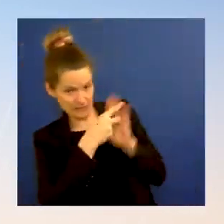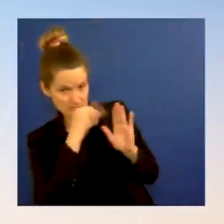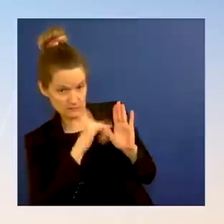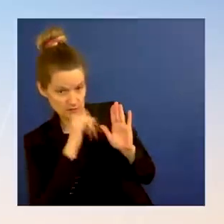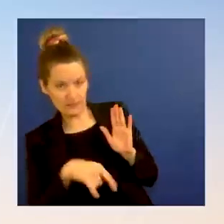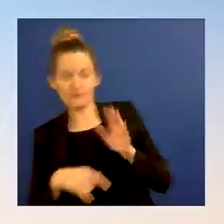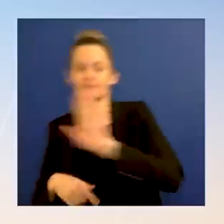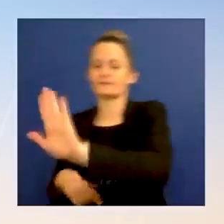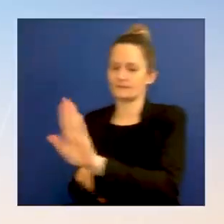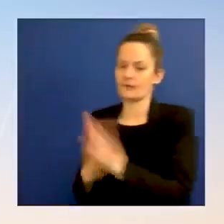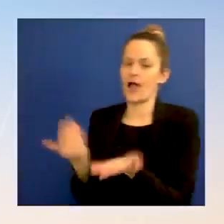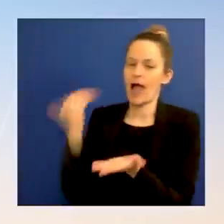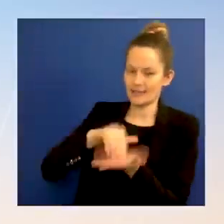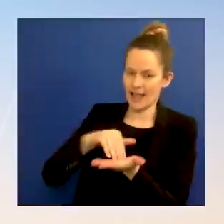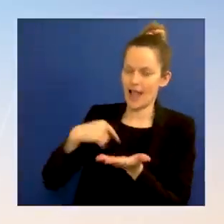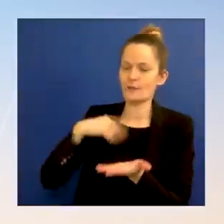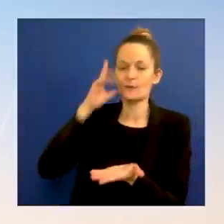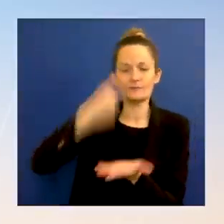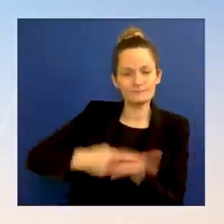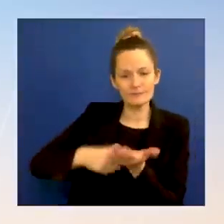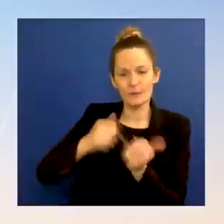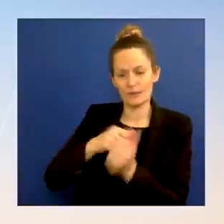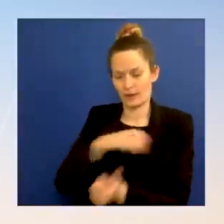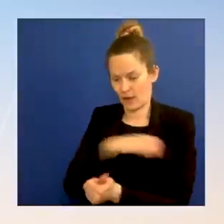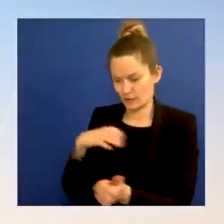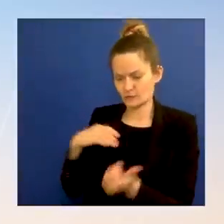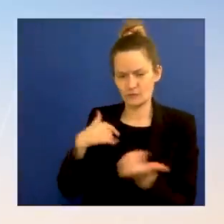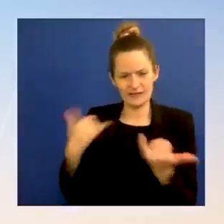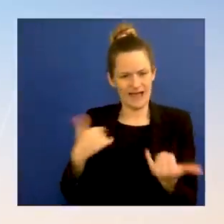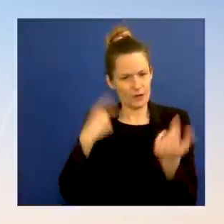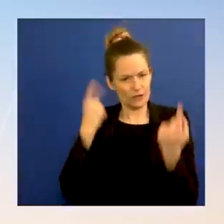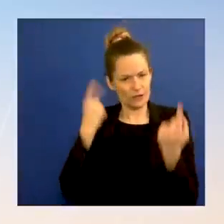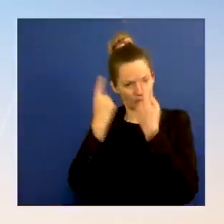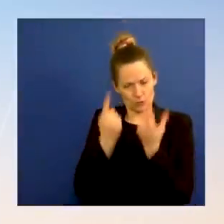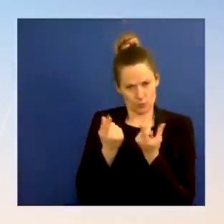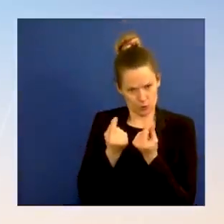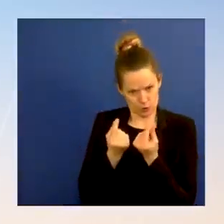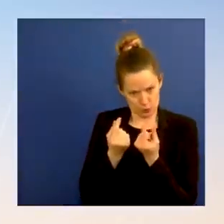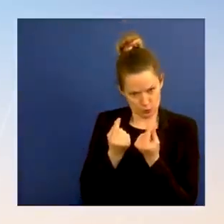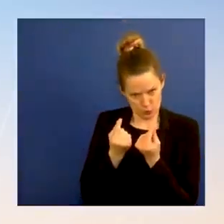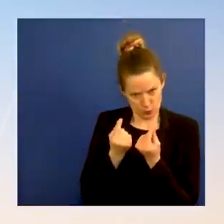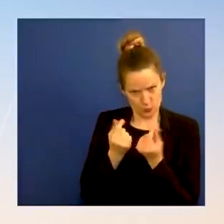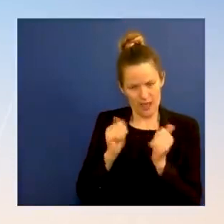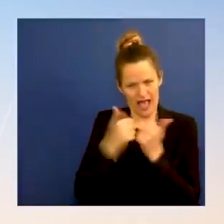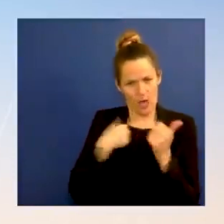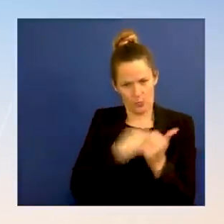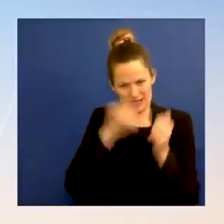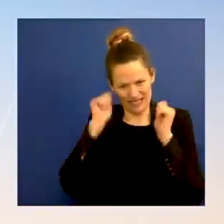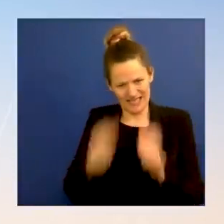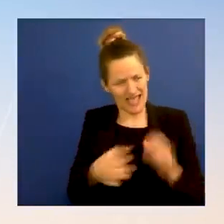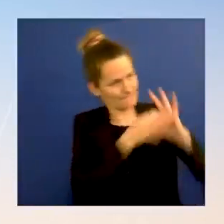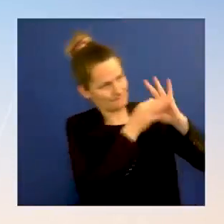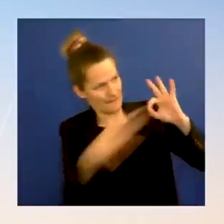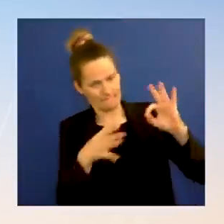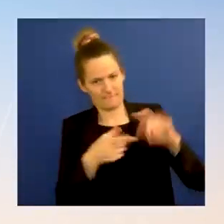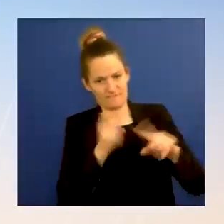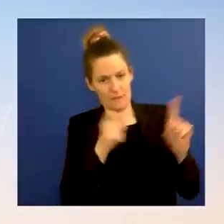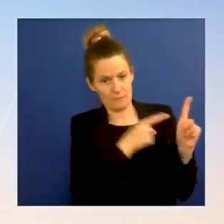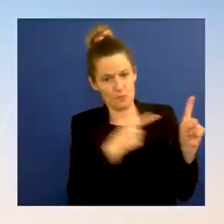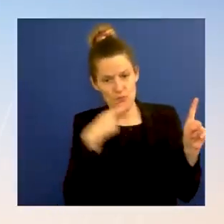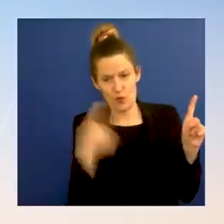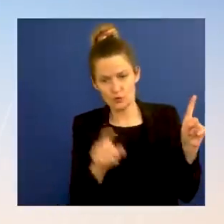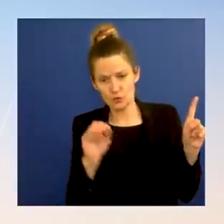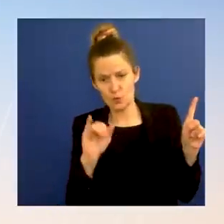we could take right now to cut U.S. consumption of Russian energy, but we are very focused on minimizing the impact to families. If you reduce supply in the